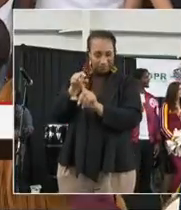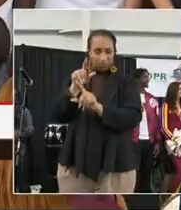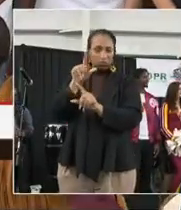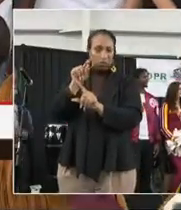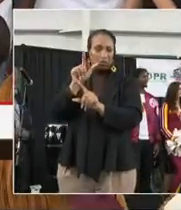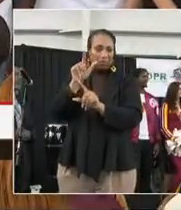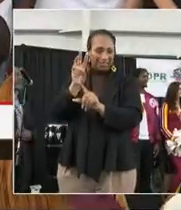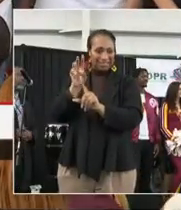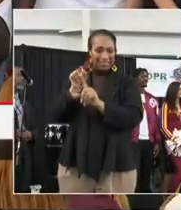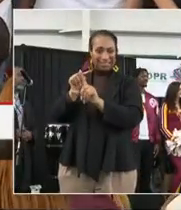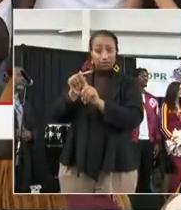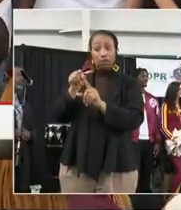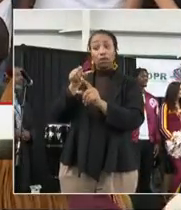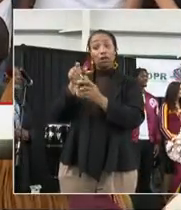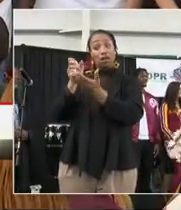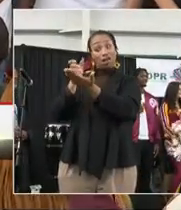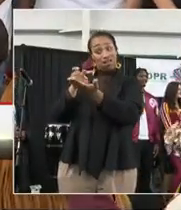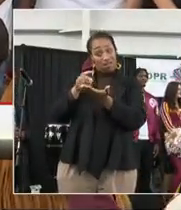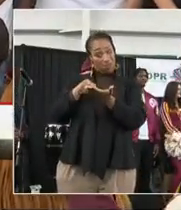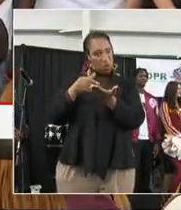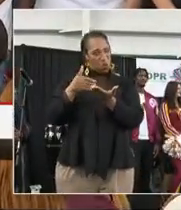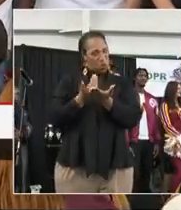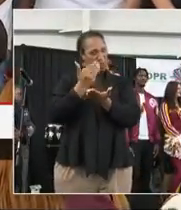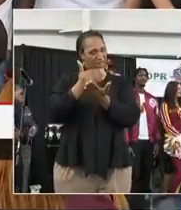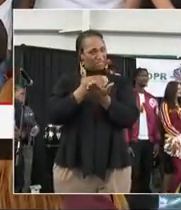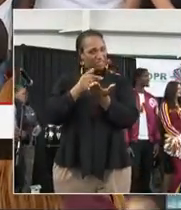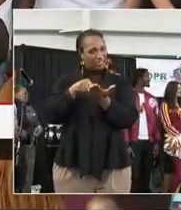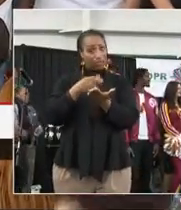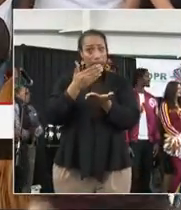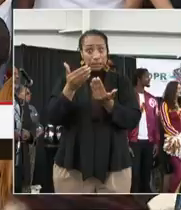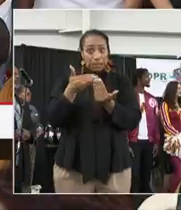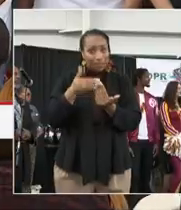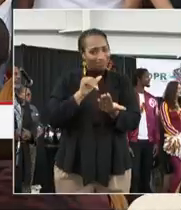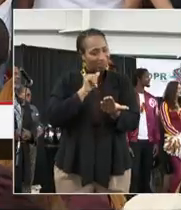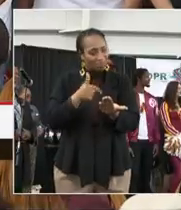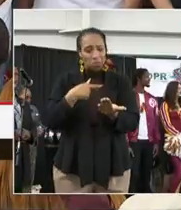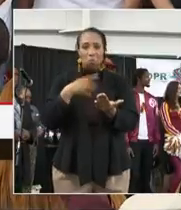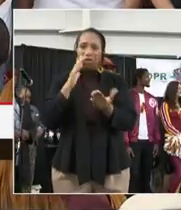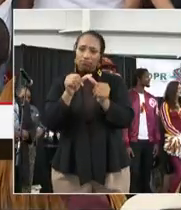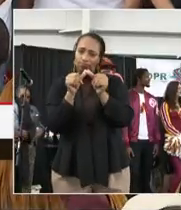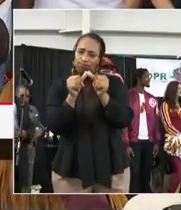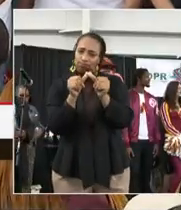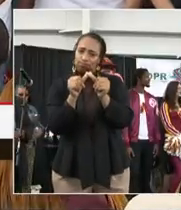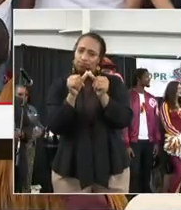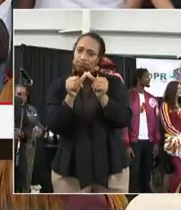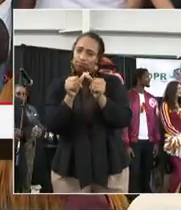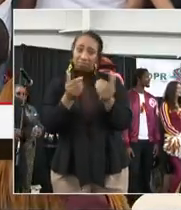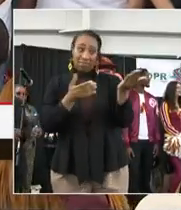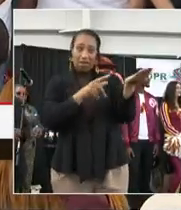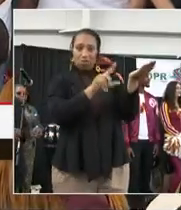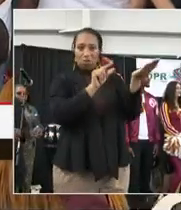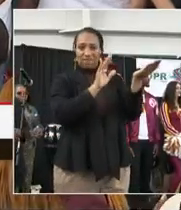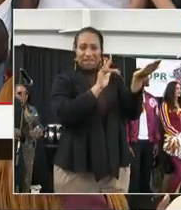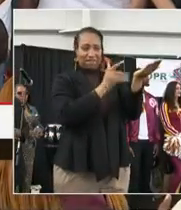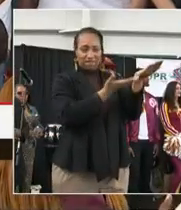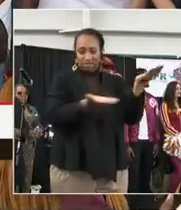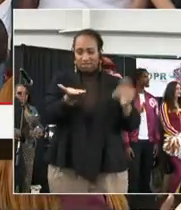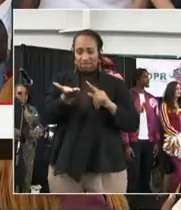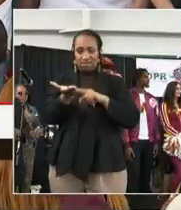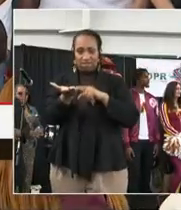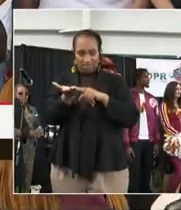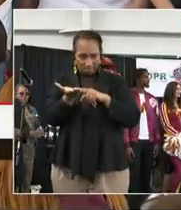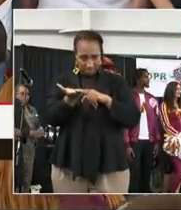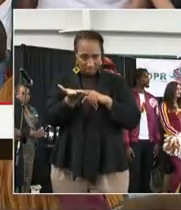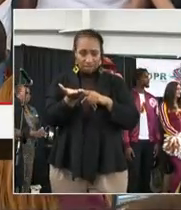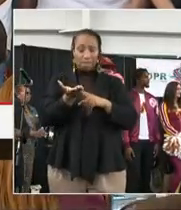going to do what we got to do. You're going to hear me talk about it because it's a growth agenda. And what